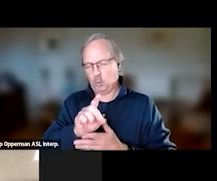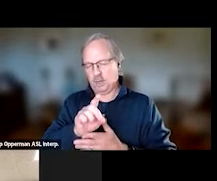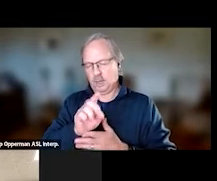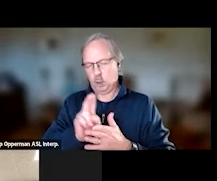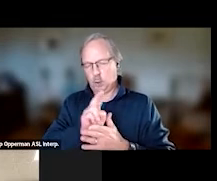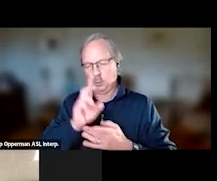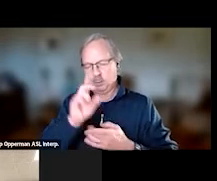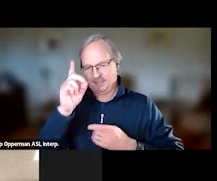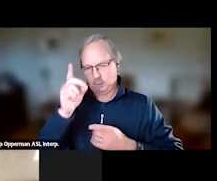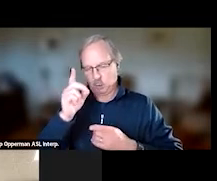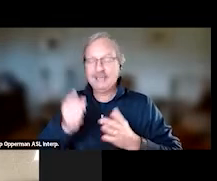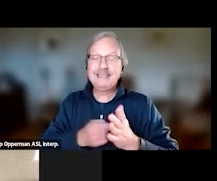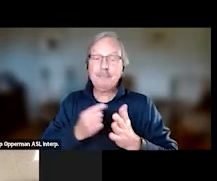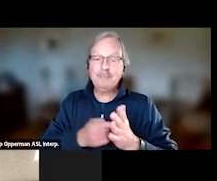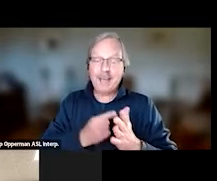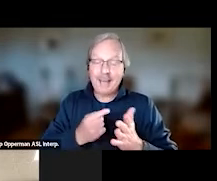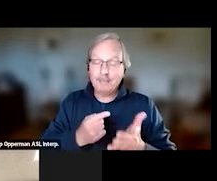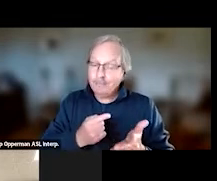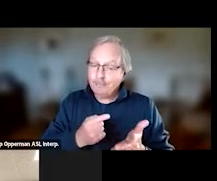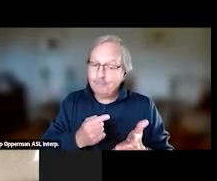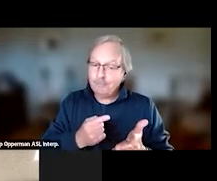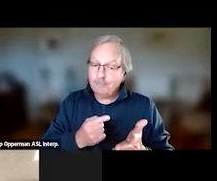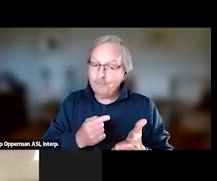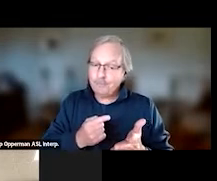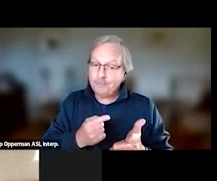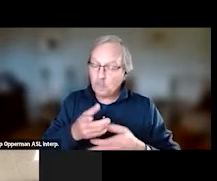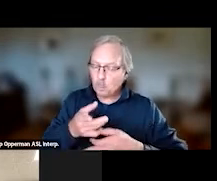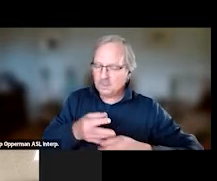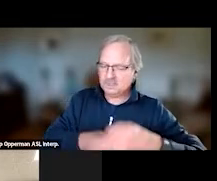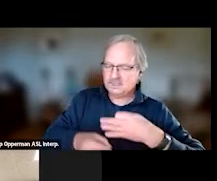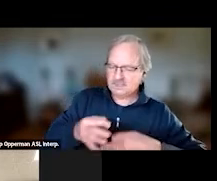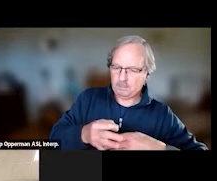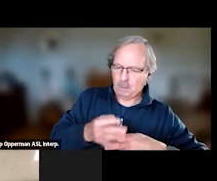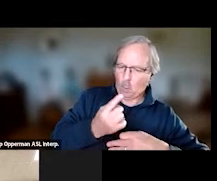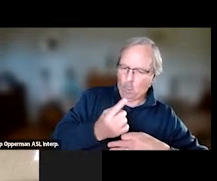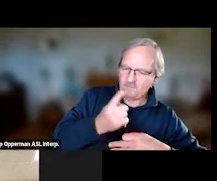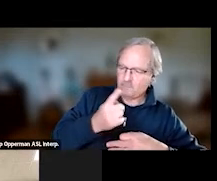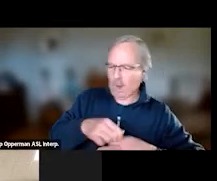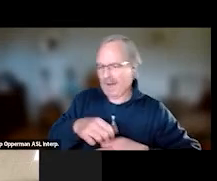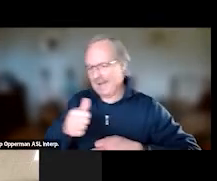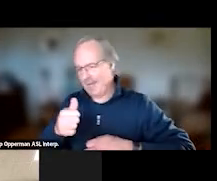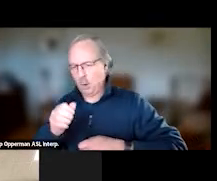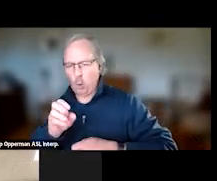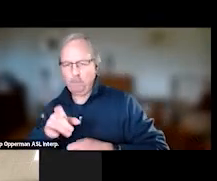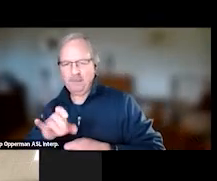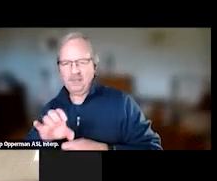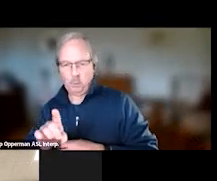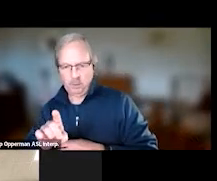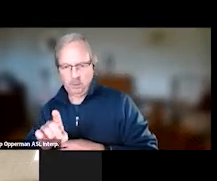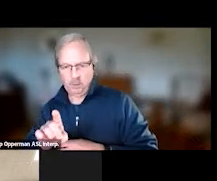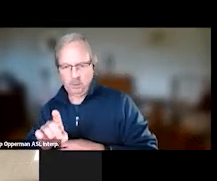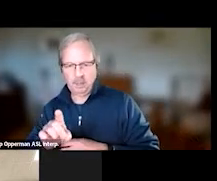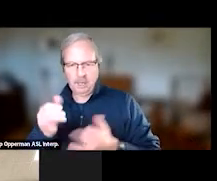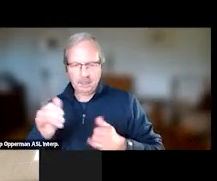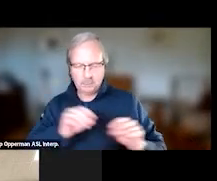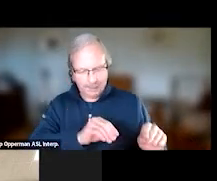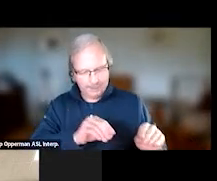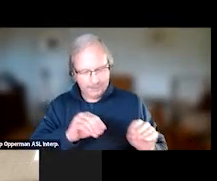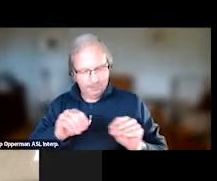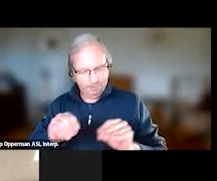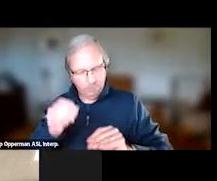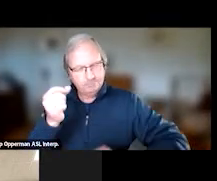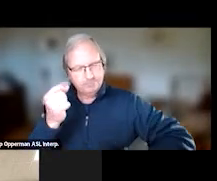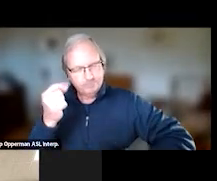as we're just substituting one opioid for a different opioid, and trying to move that dial on why this is